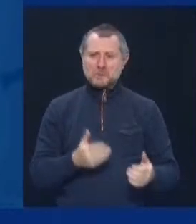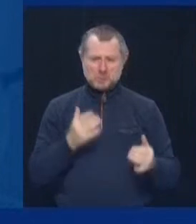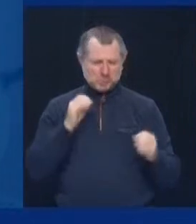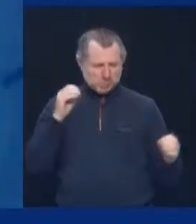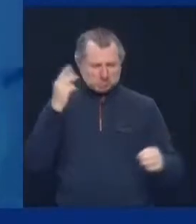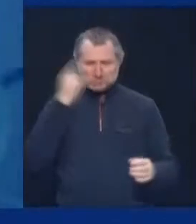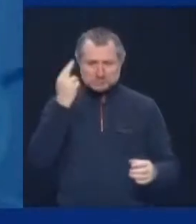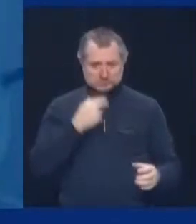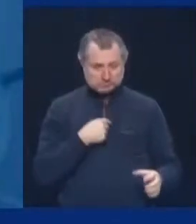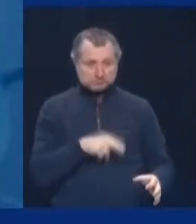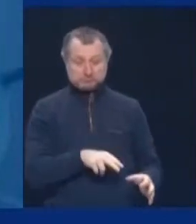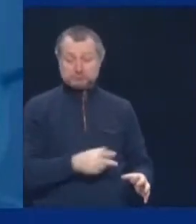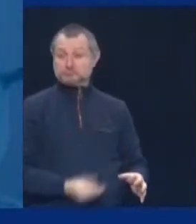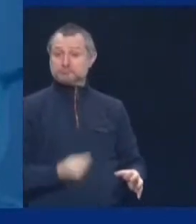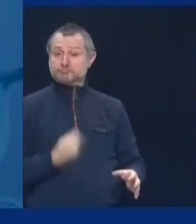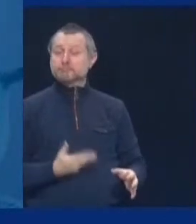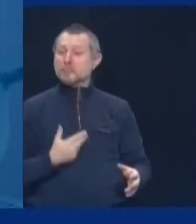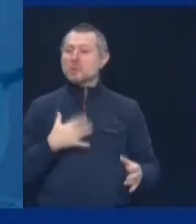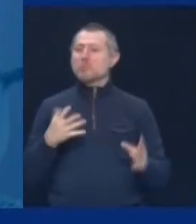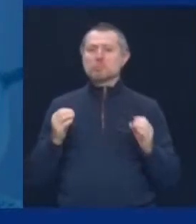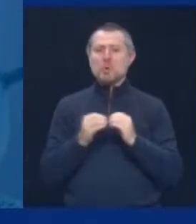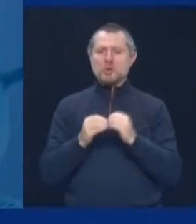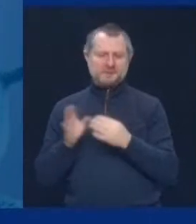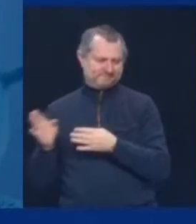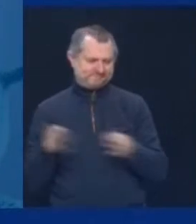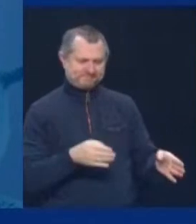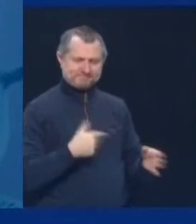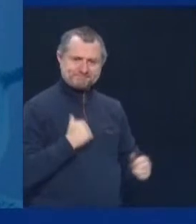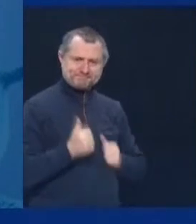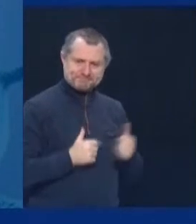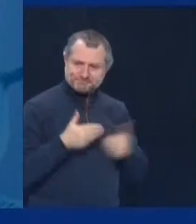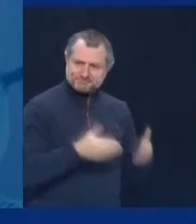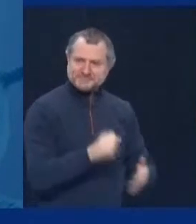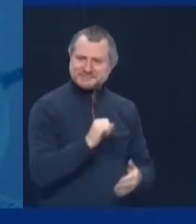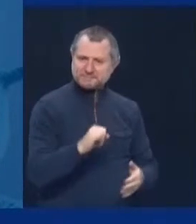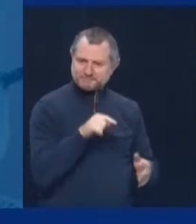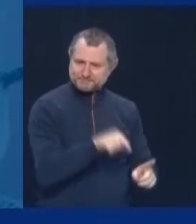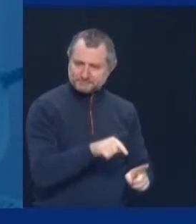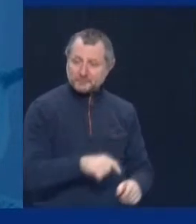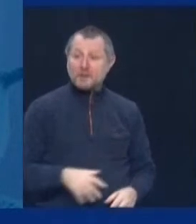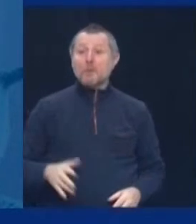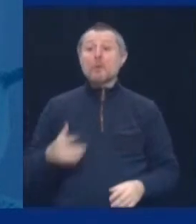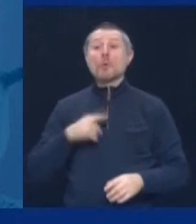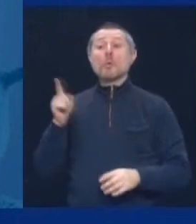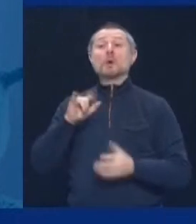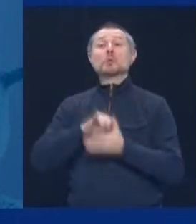to focus on Staten Island. Where is New York overall?